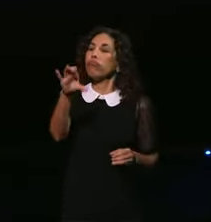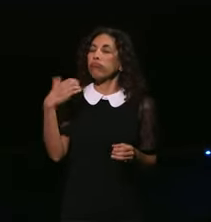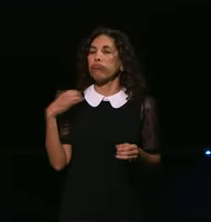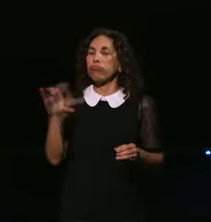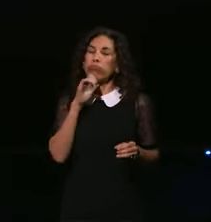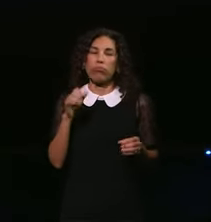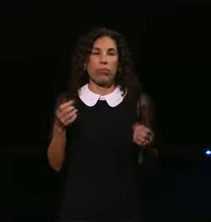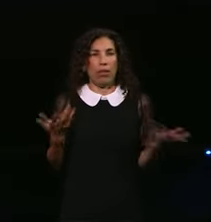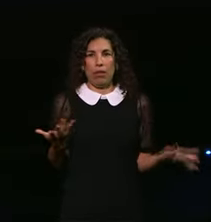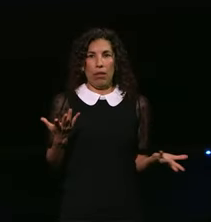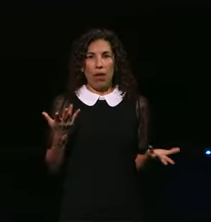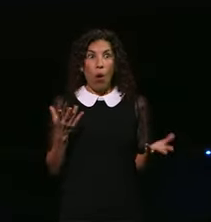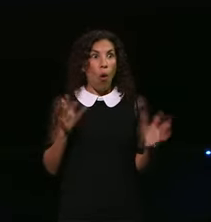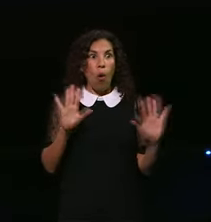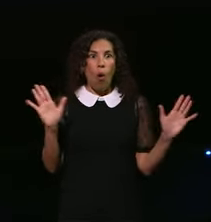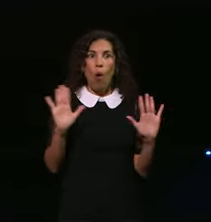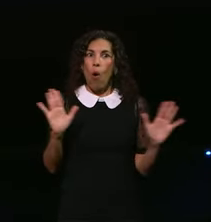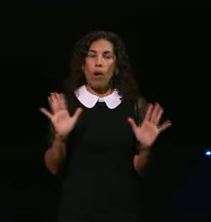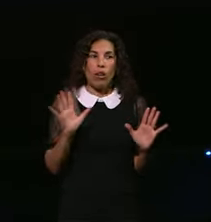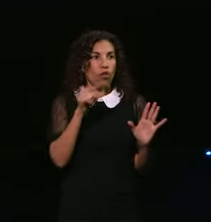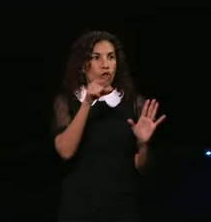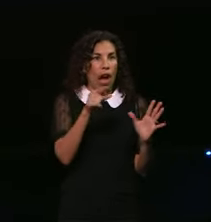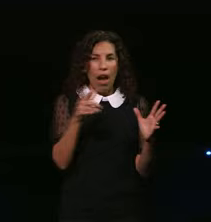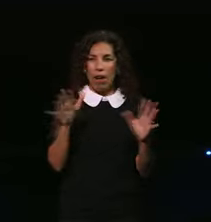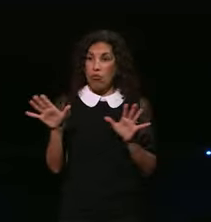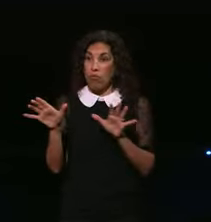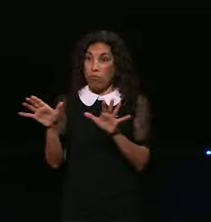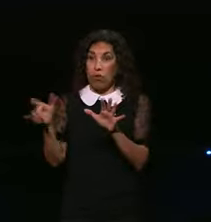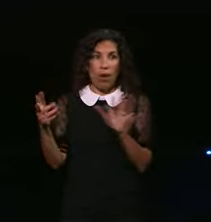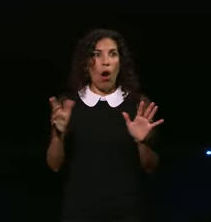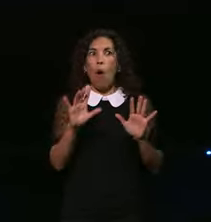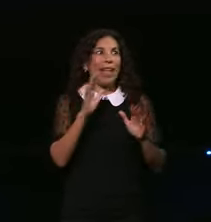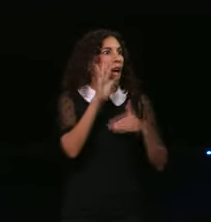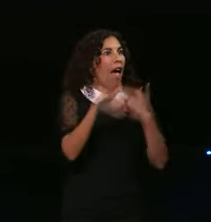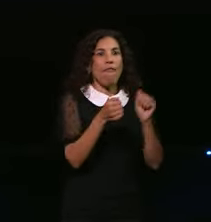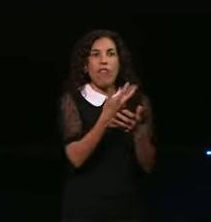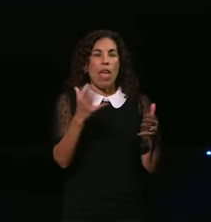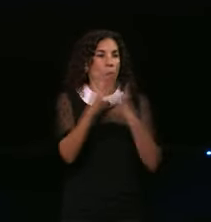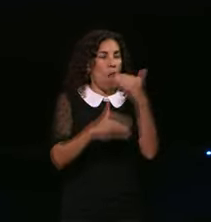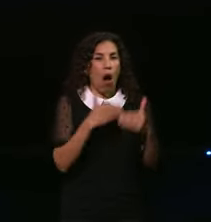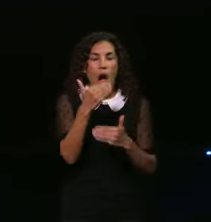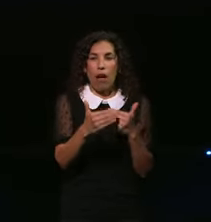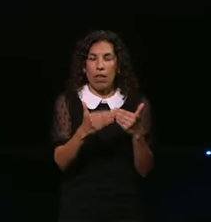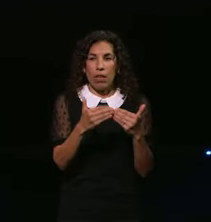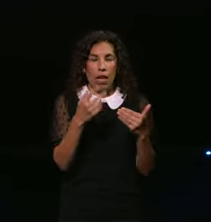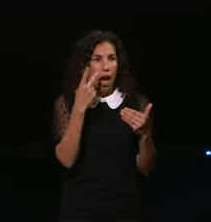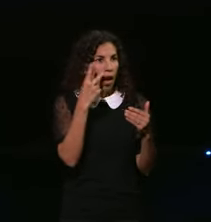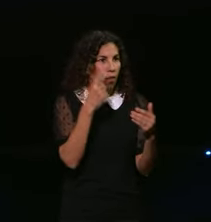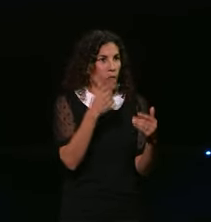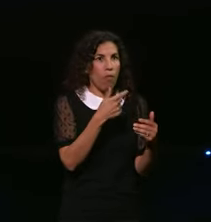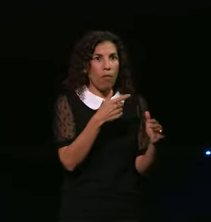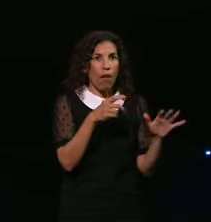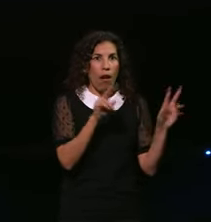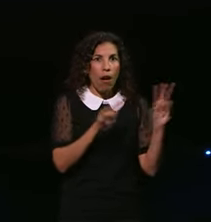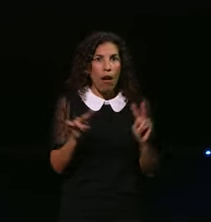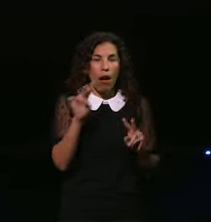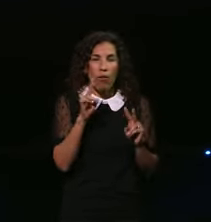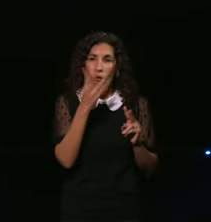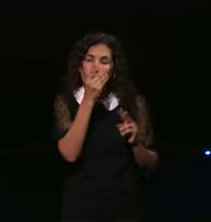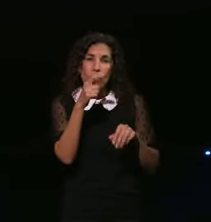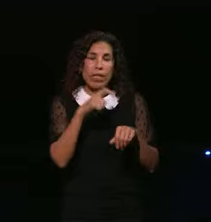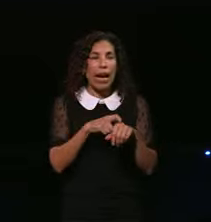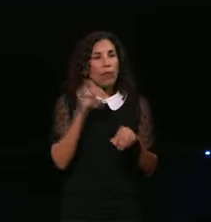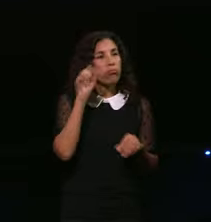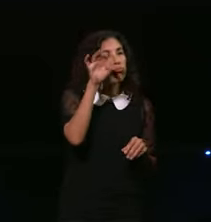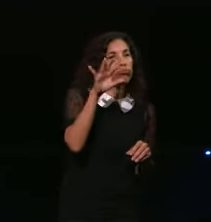that interested in makeup. This is what I want. You do it. There was a process. And I watched them do that process. I weighed in a couple of times,